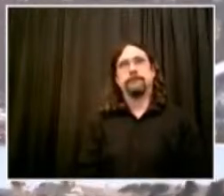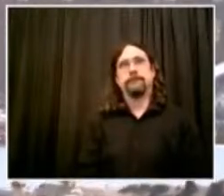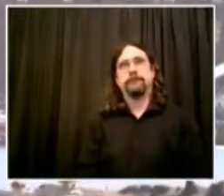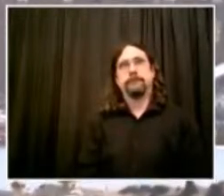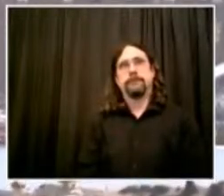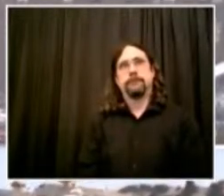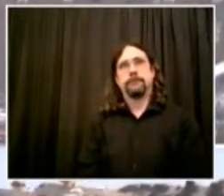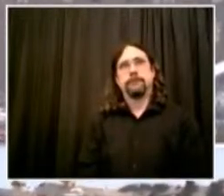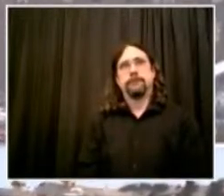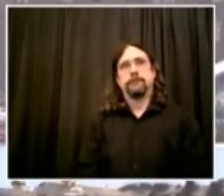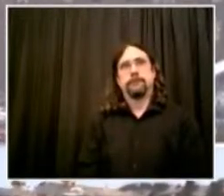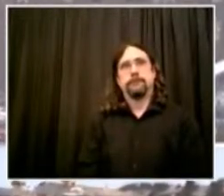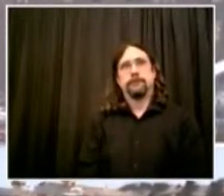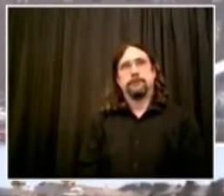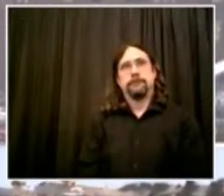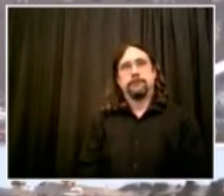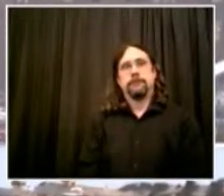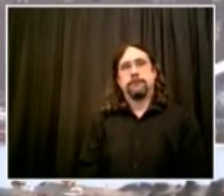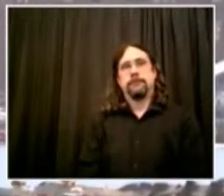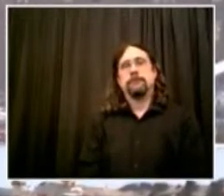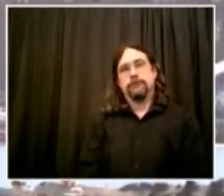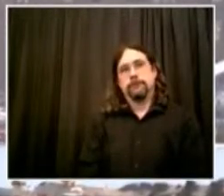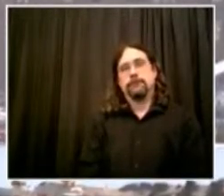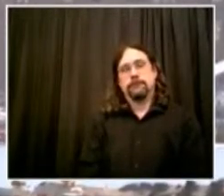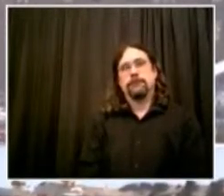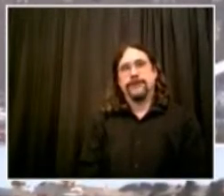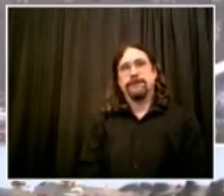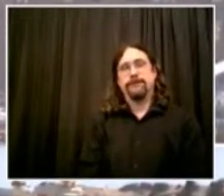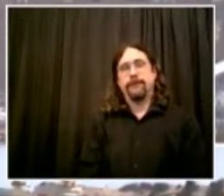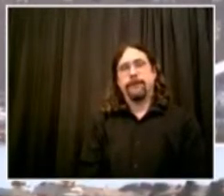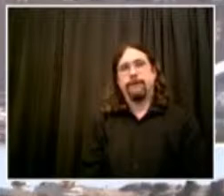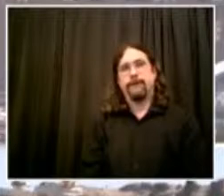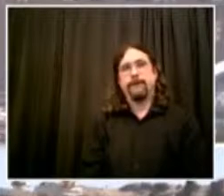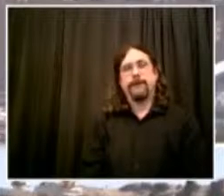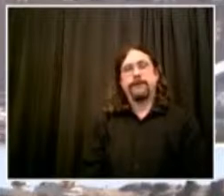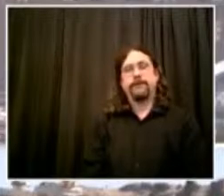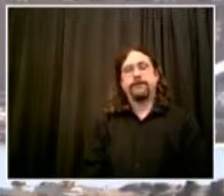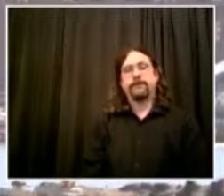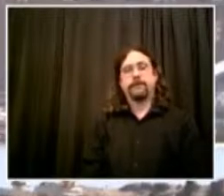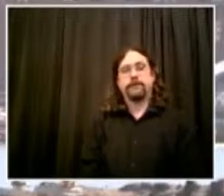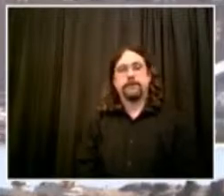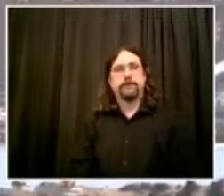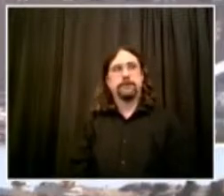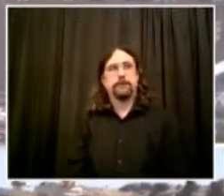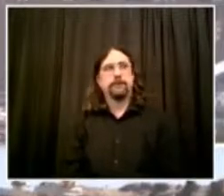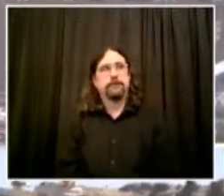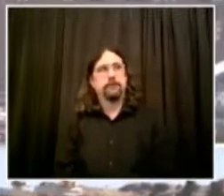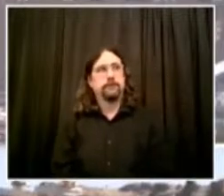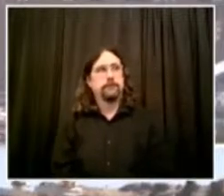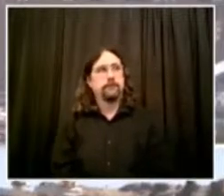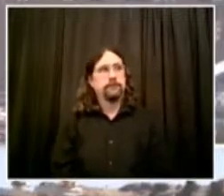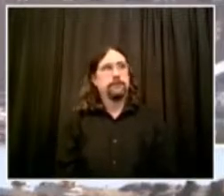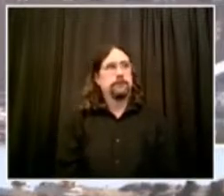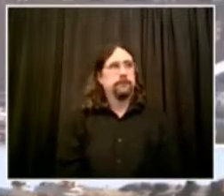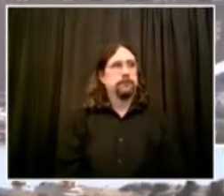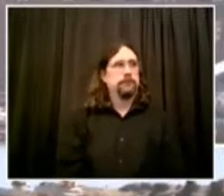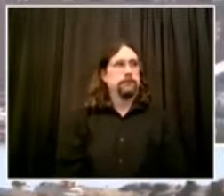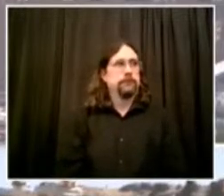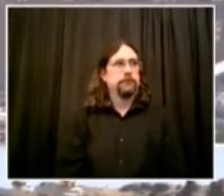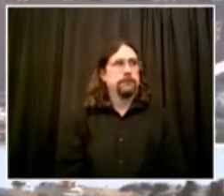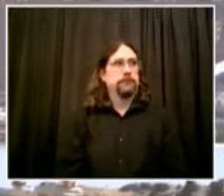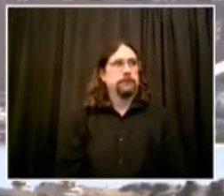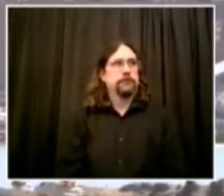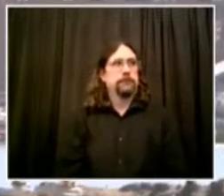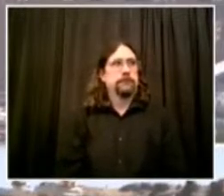a la primera fase. Usar máscaras y mantener la distancia, todos